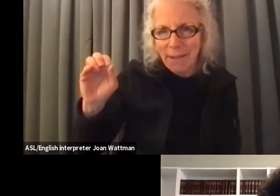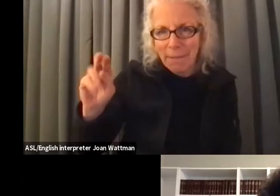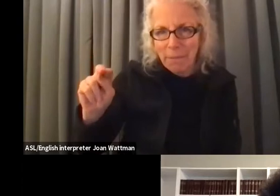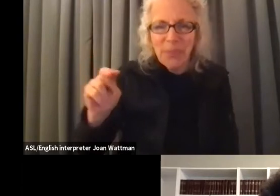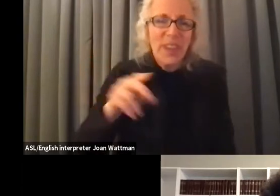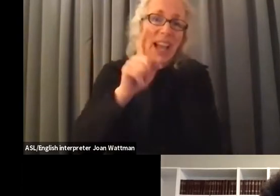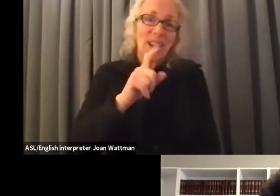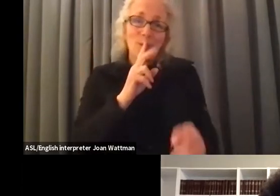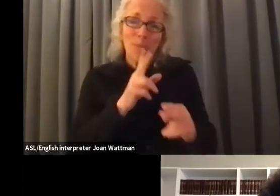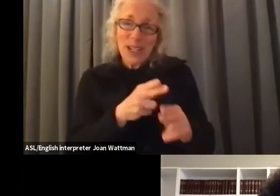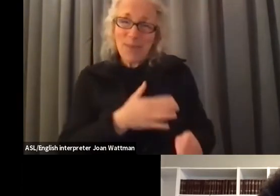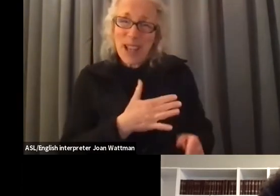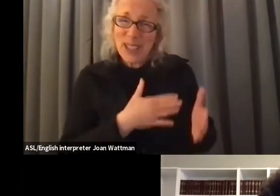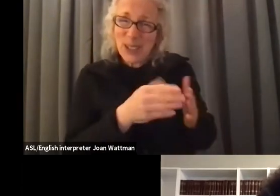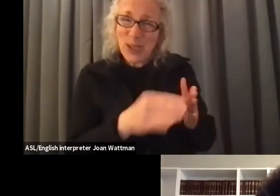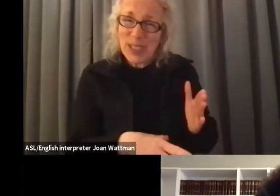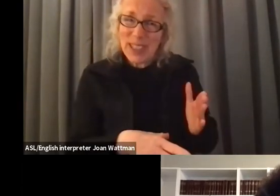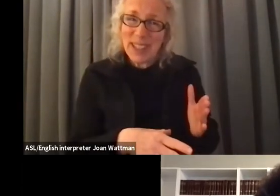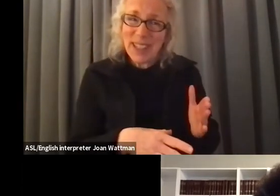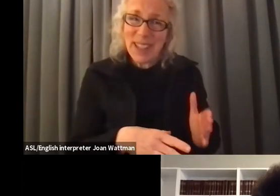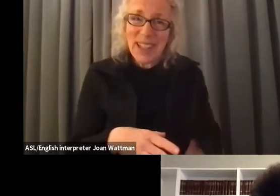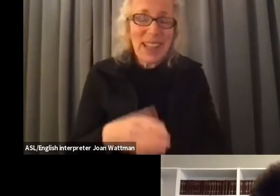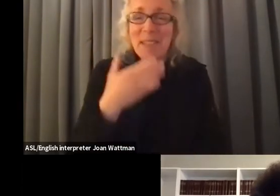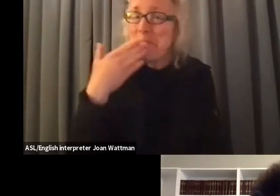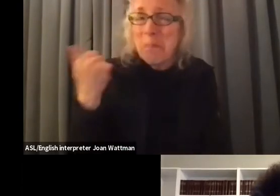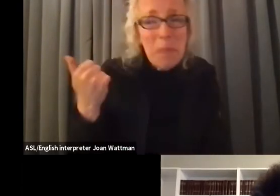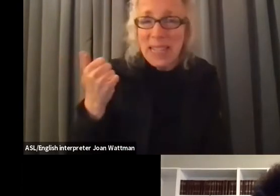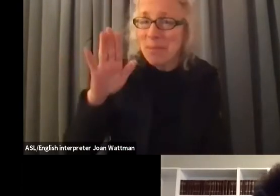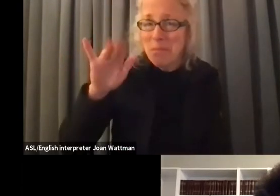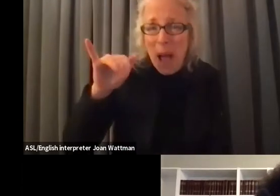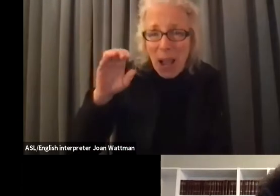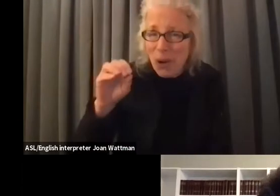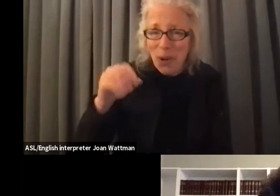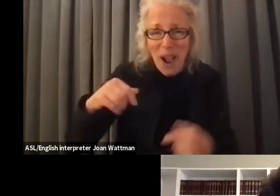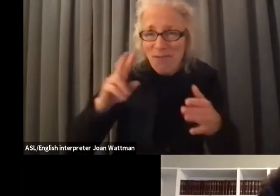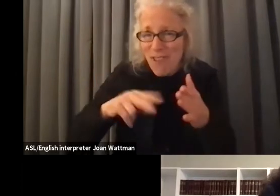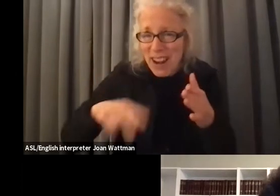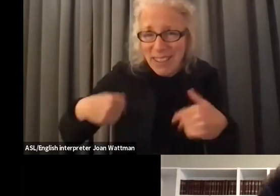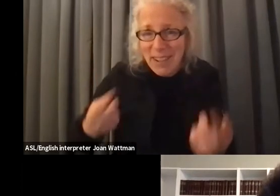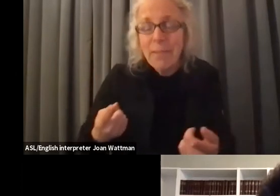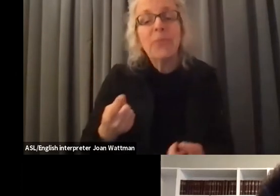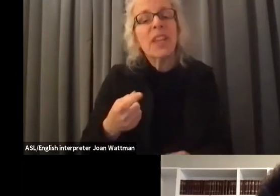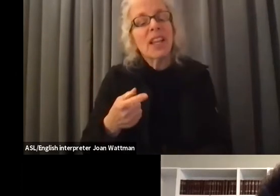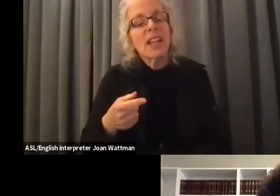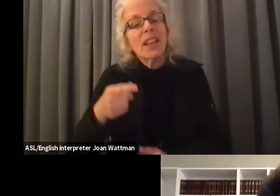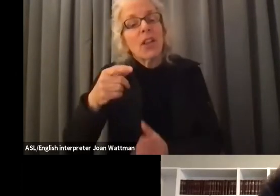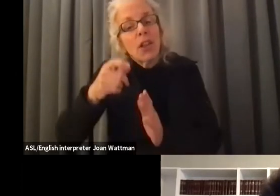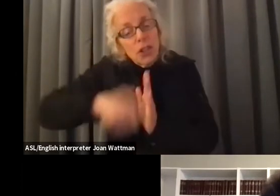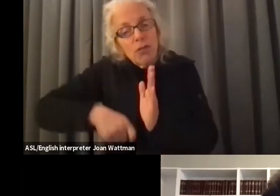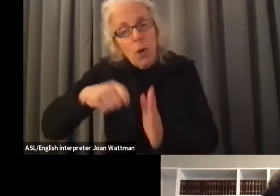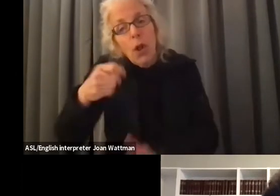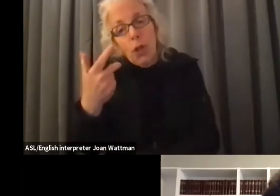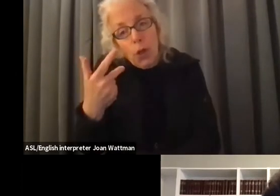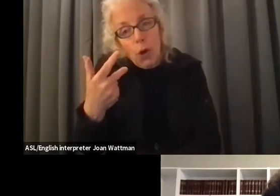that my students said that was the best biography they ever read. She's also author of a 3rd book published in